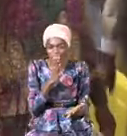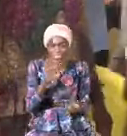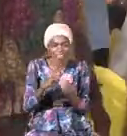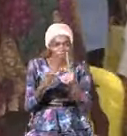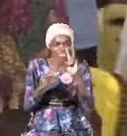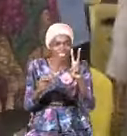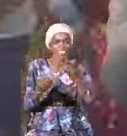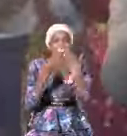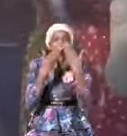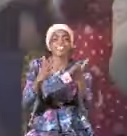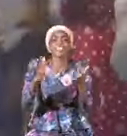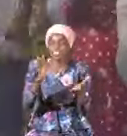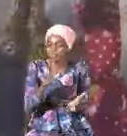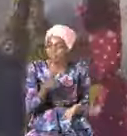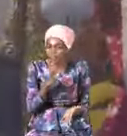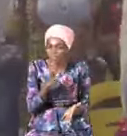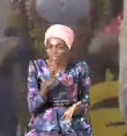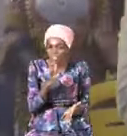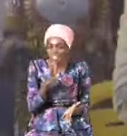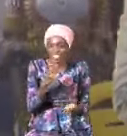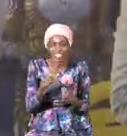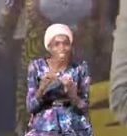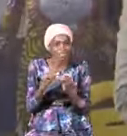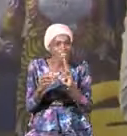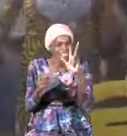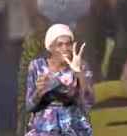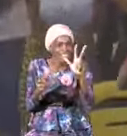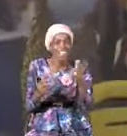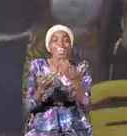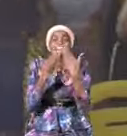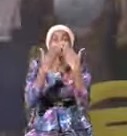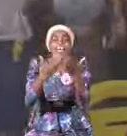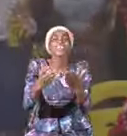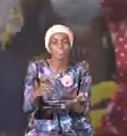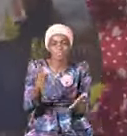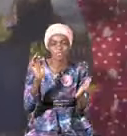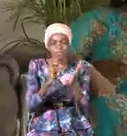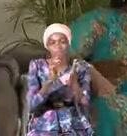two, thank you, mommy. And number three,